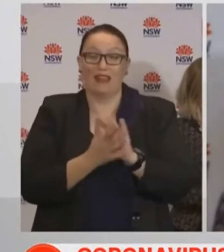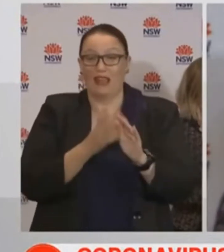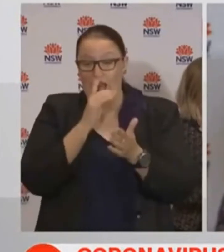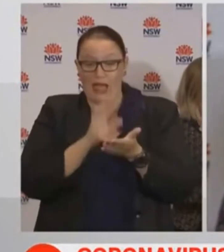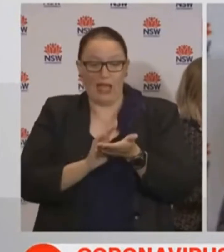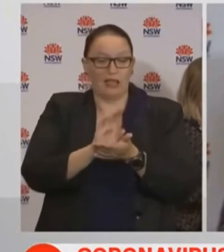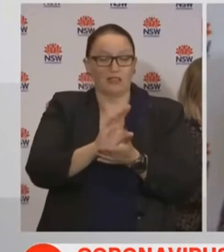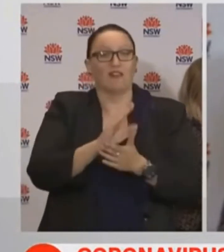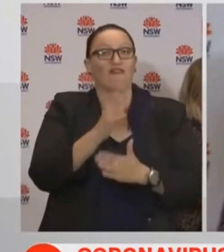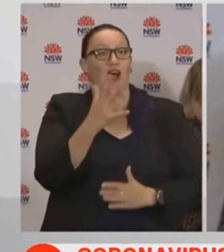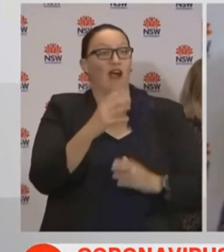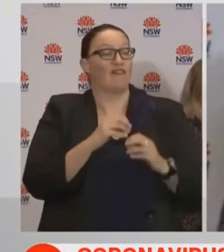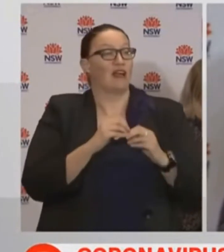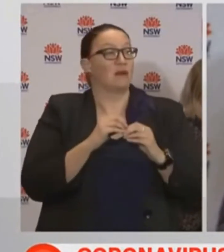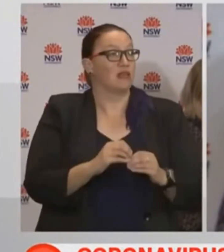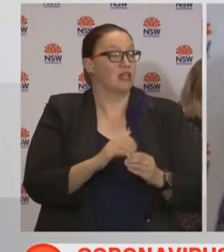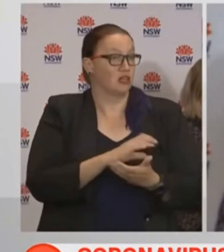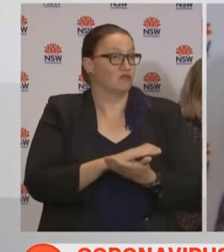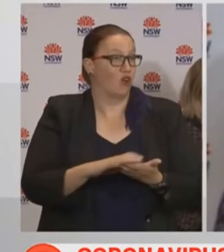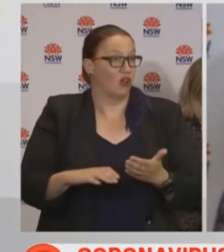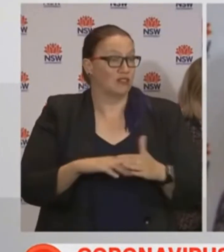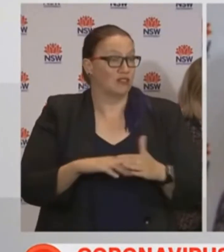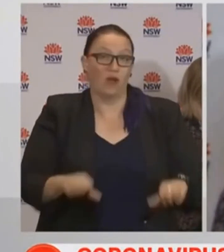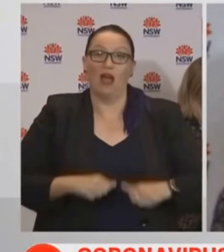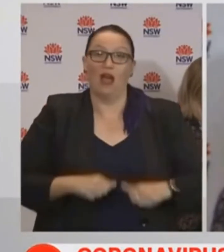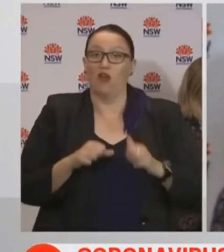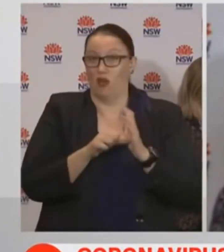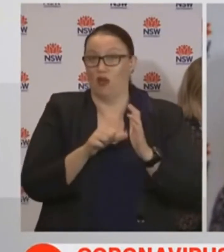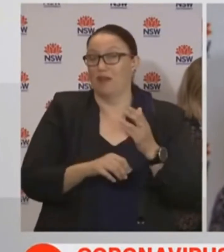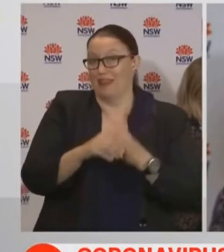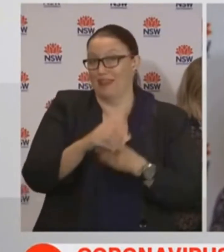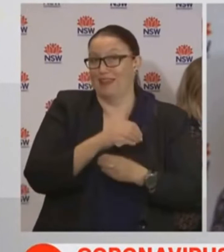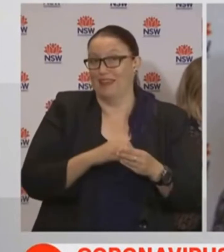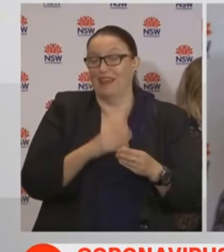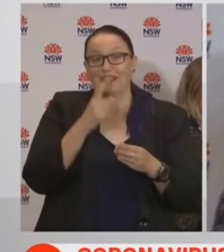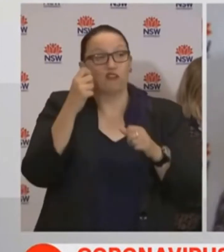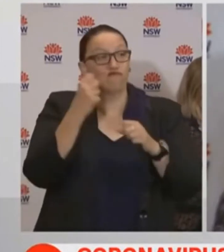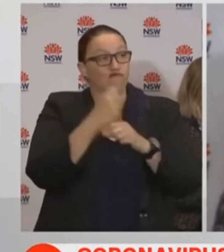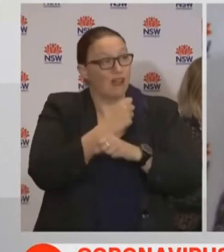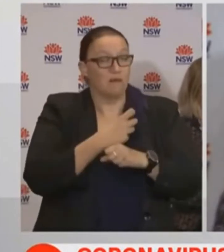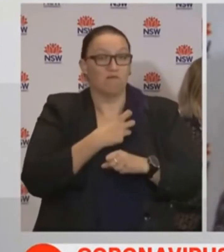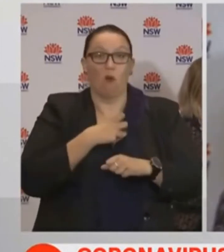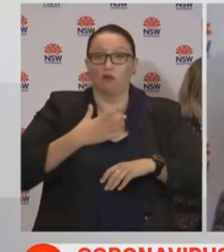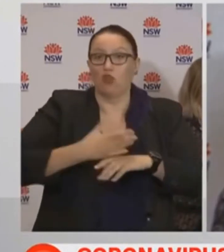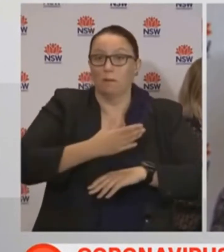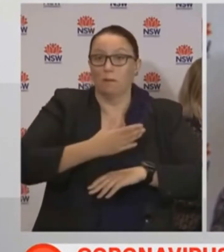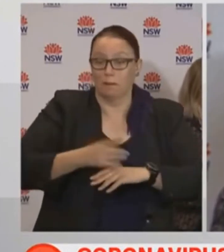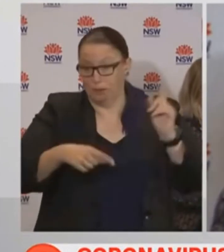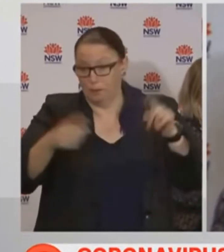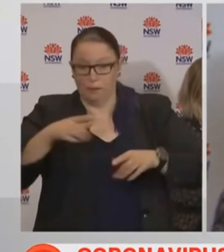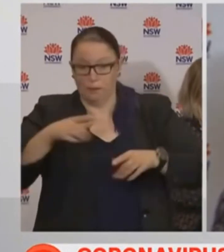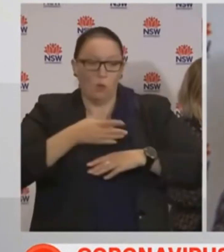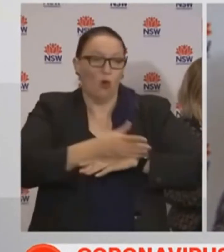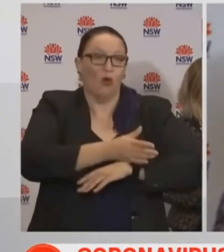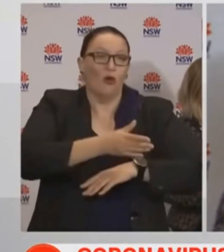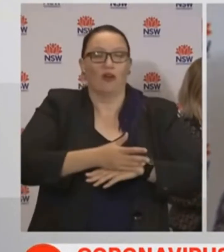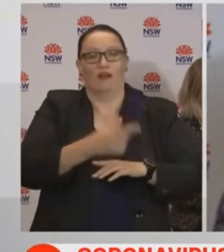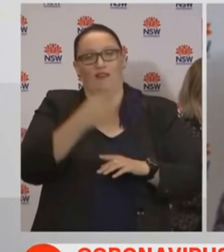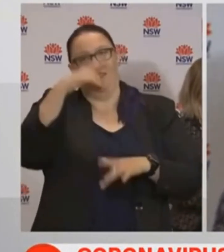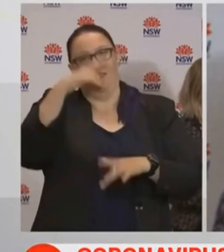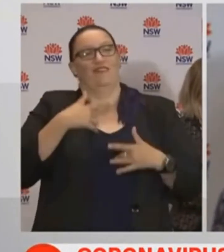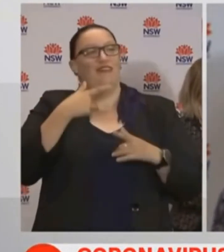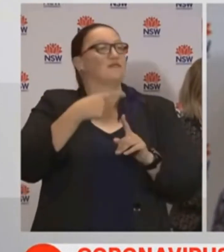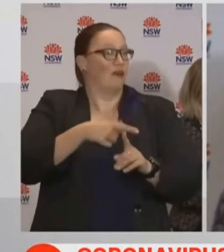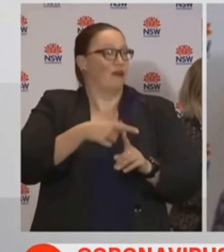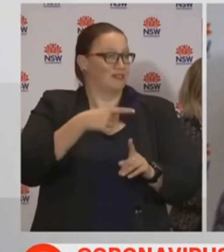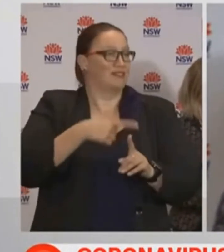$5 billion into our economy and create jobs. And that is something all of us should feel positive about, because anything we can do